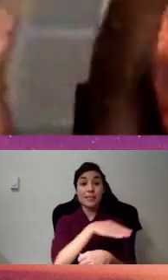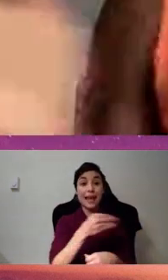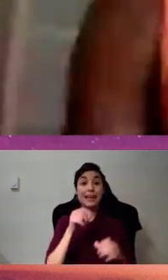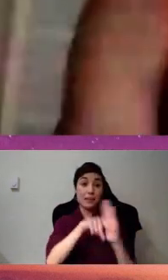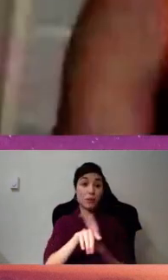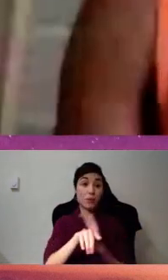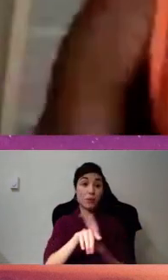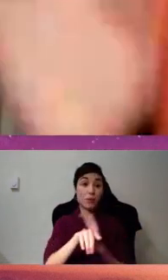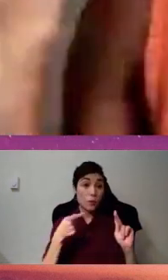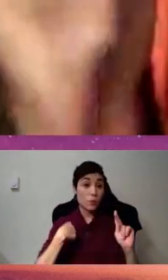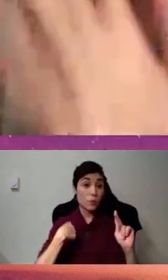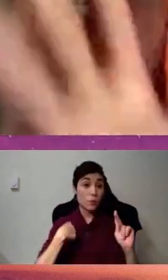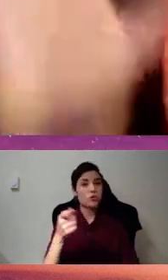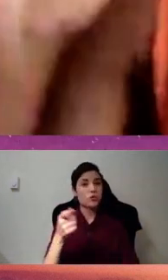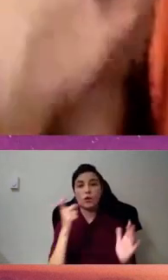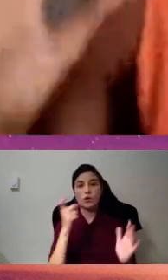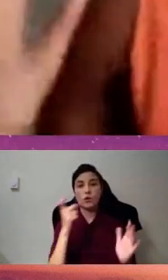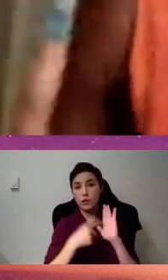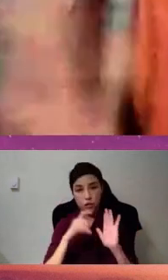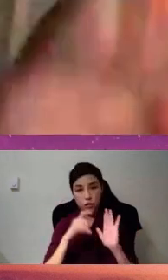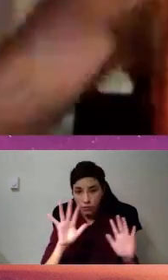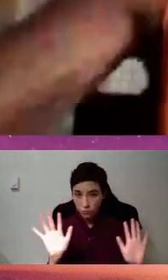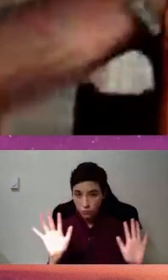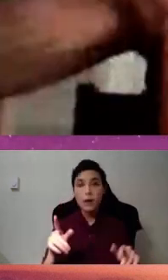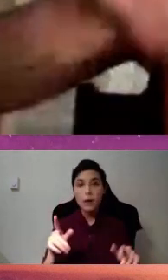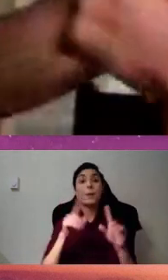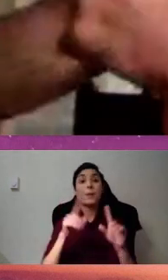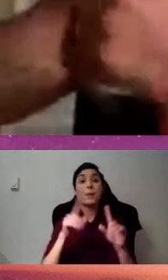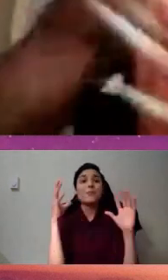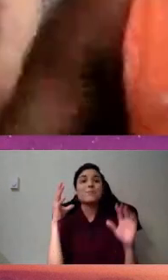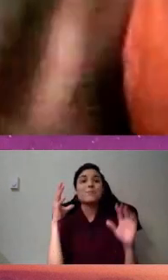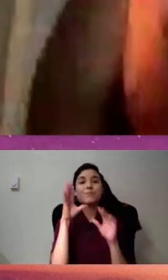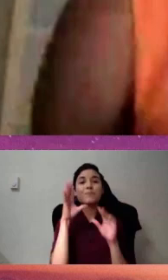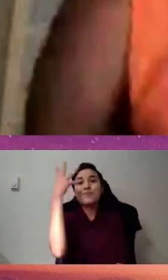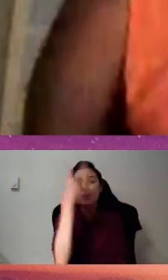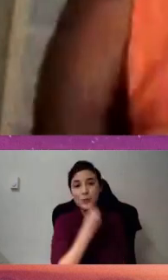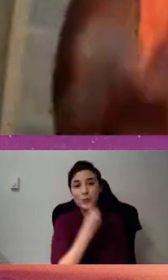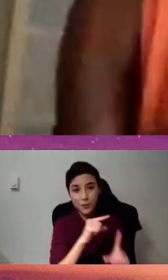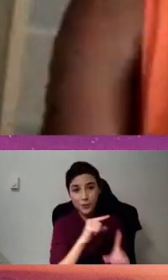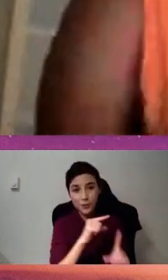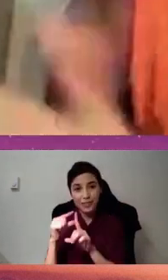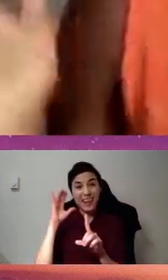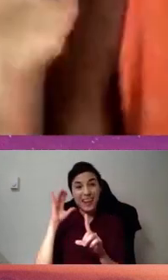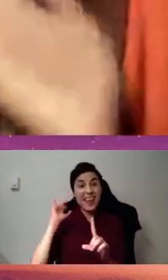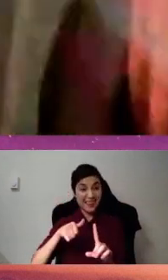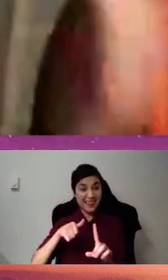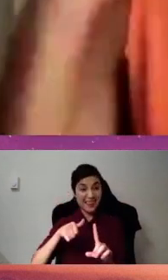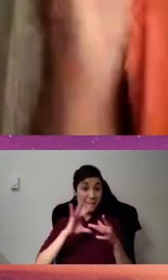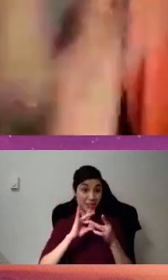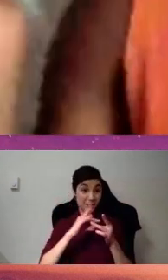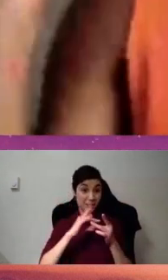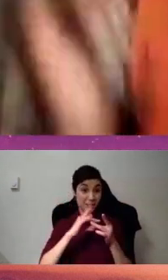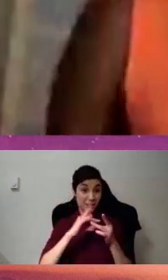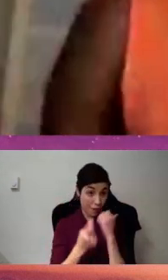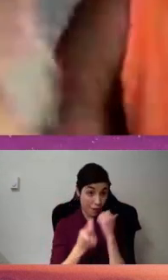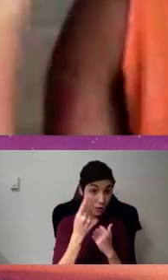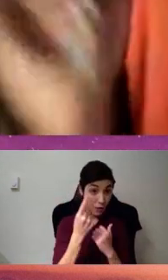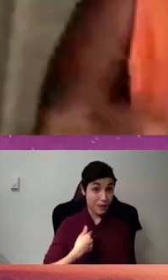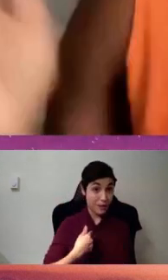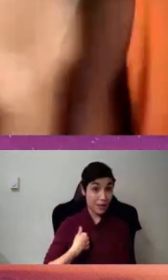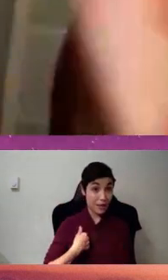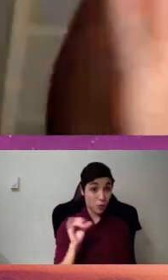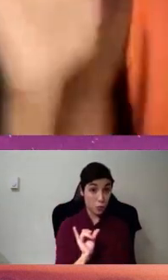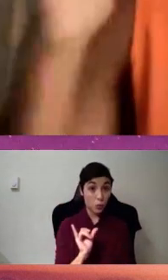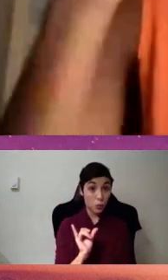But beautiful, beautiful words, everyone. And that was for me as well too. So yes, absolutely. Thank you all so